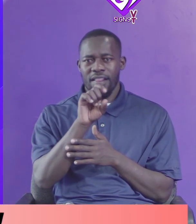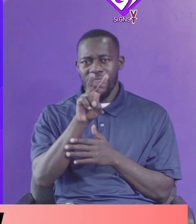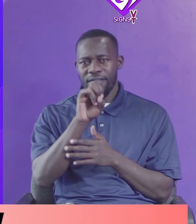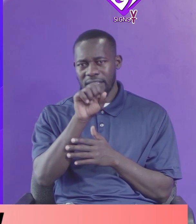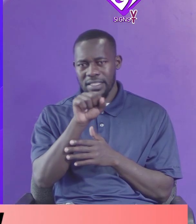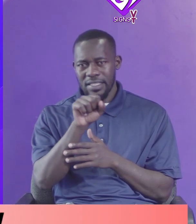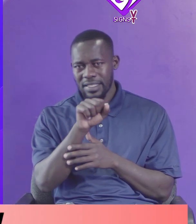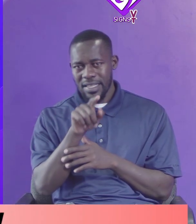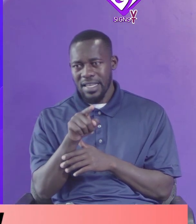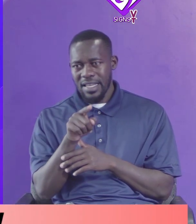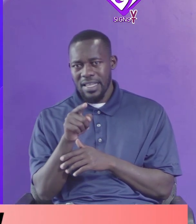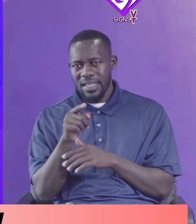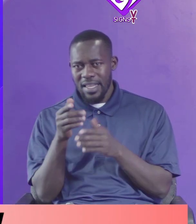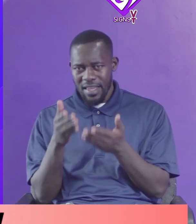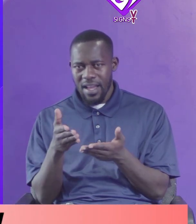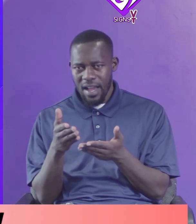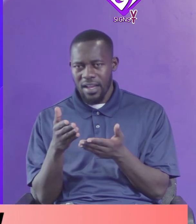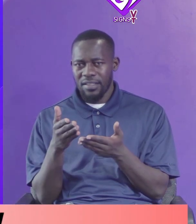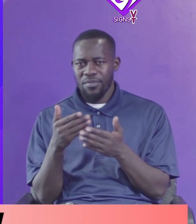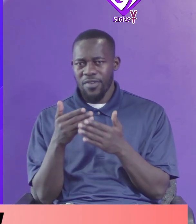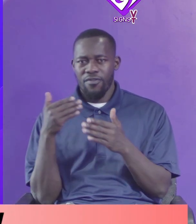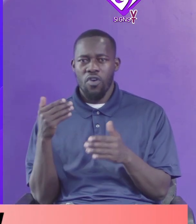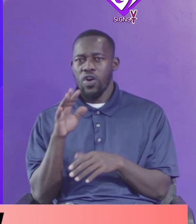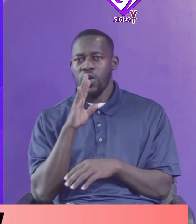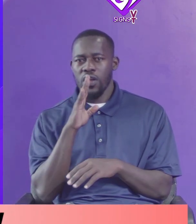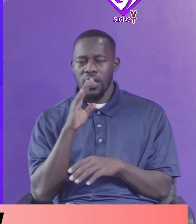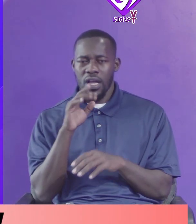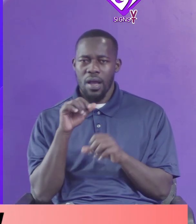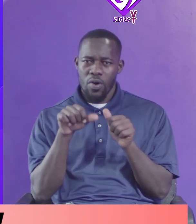how the government should be really coming in and supporting para athletes, not only the Deaflympics,